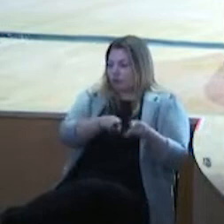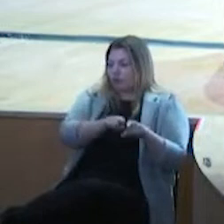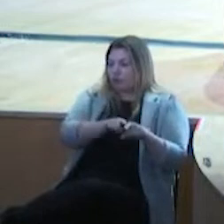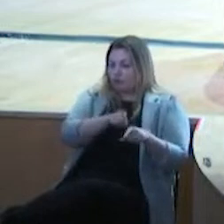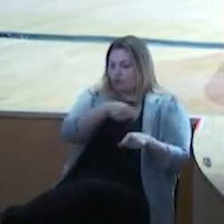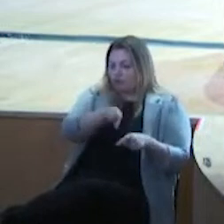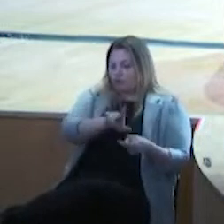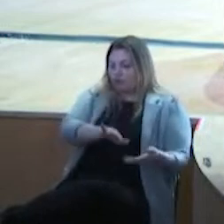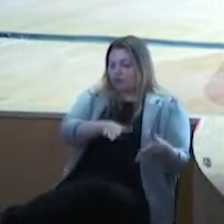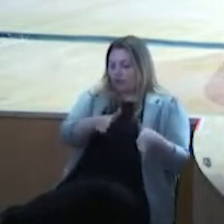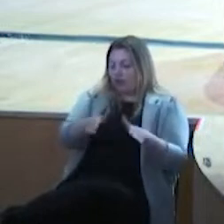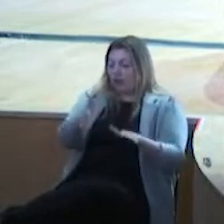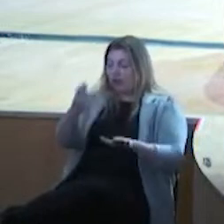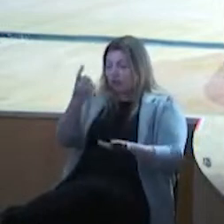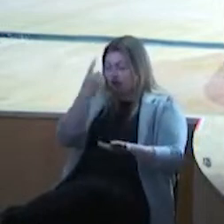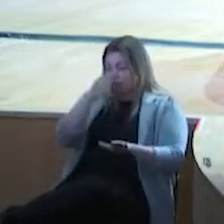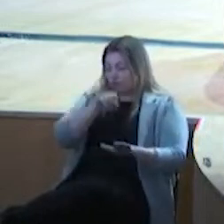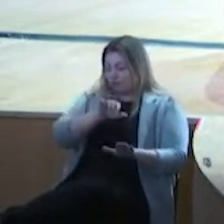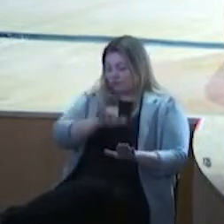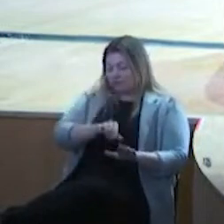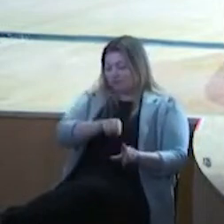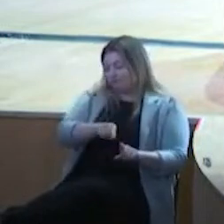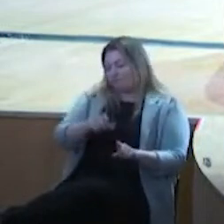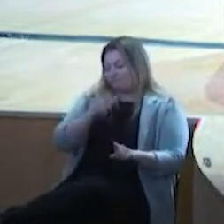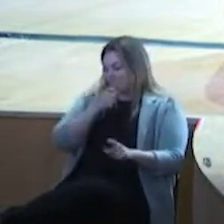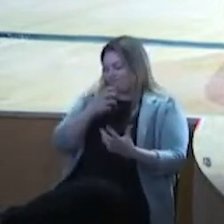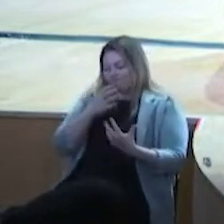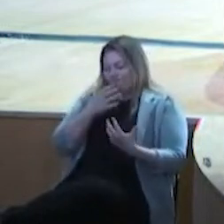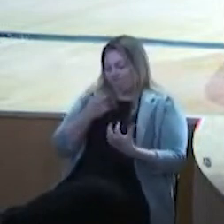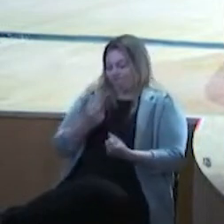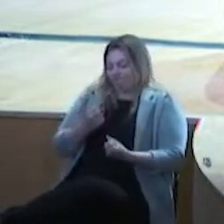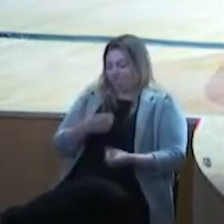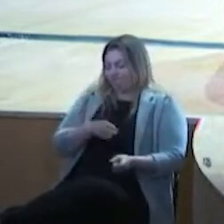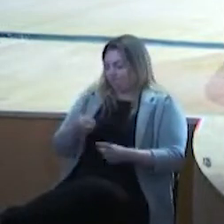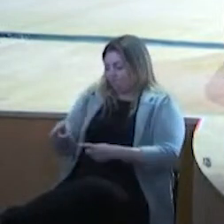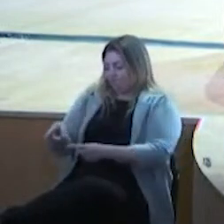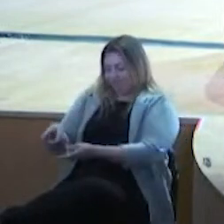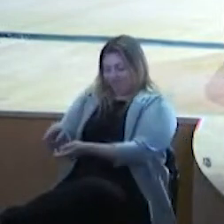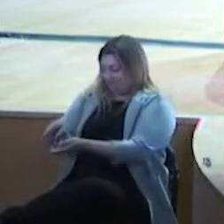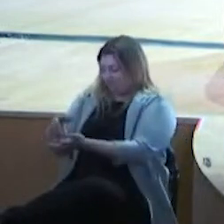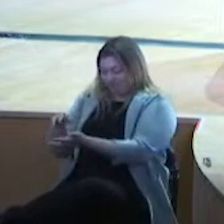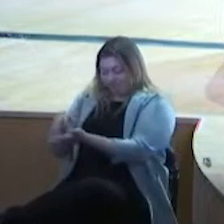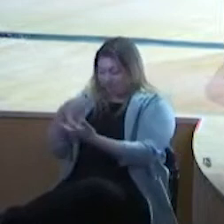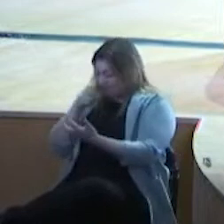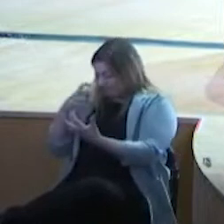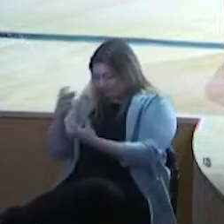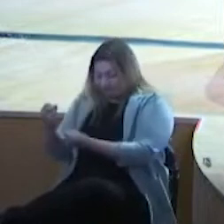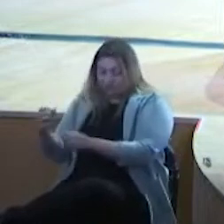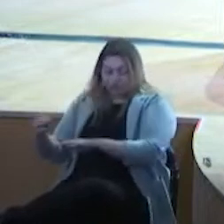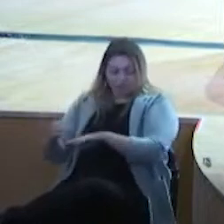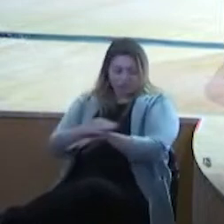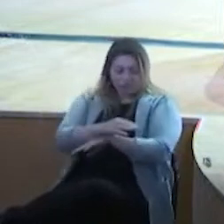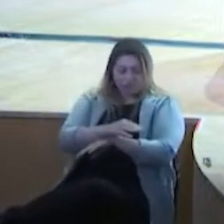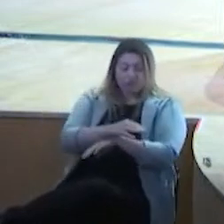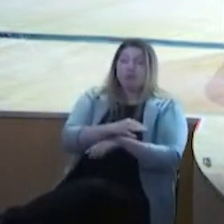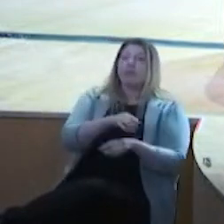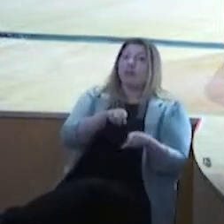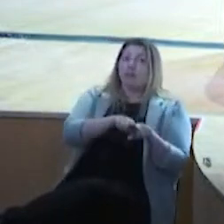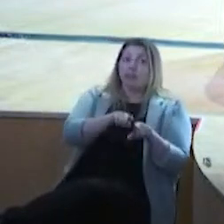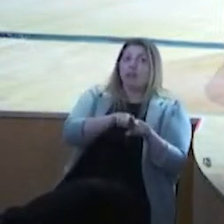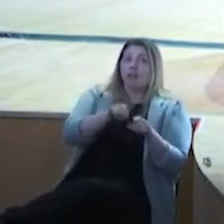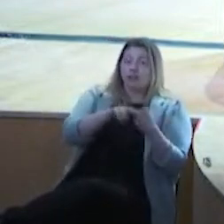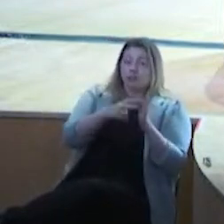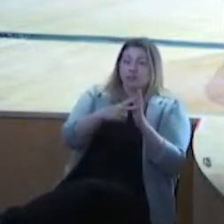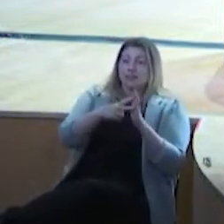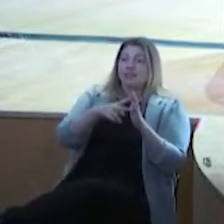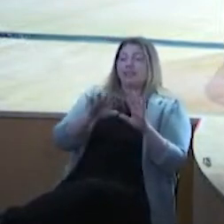life will also be unwell. And our relatives of the sky, we have a